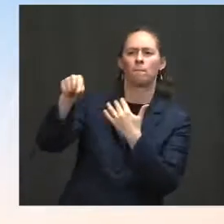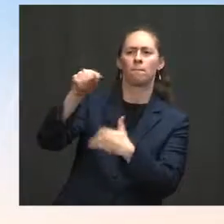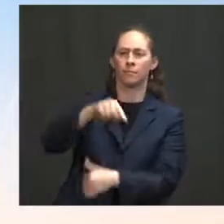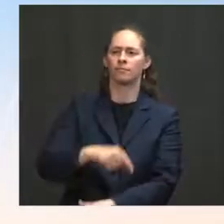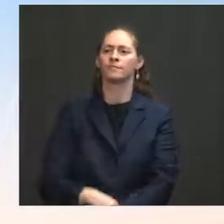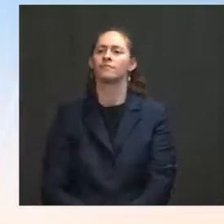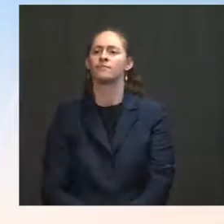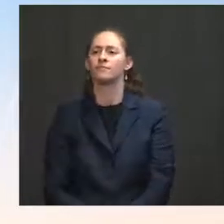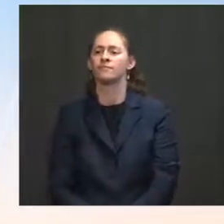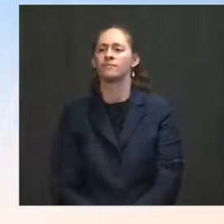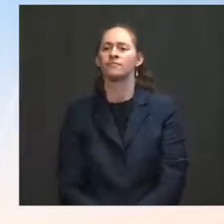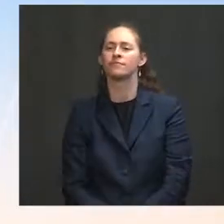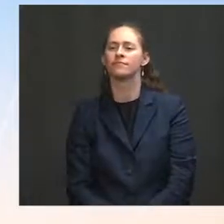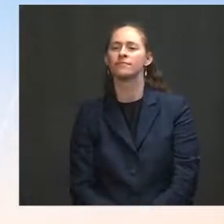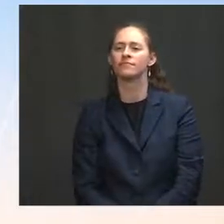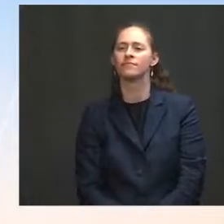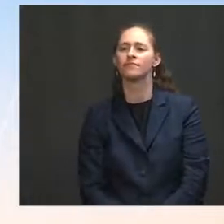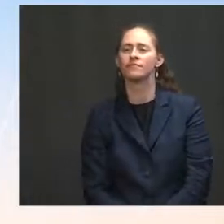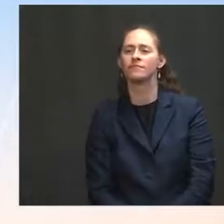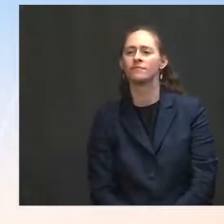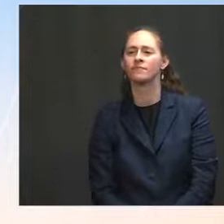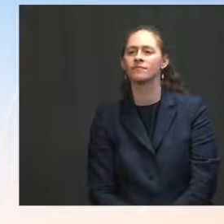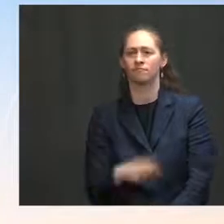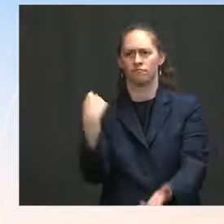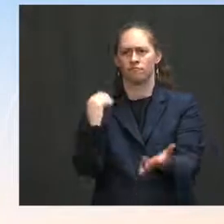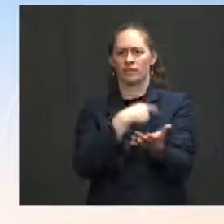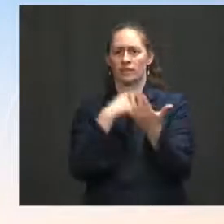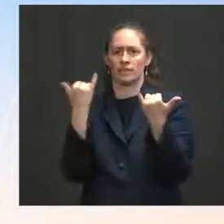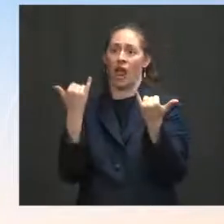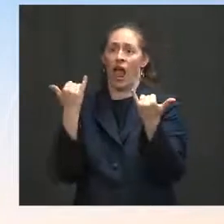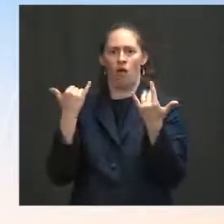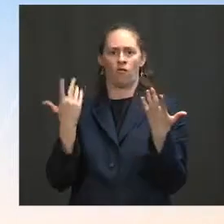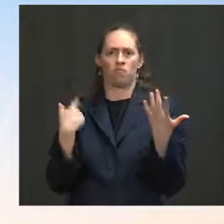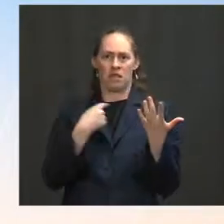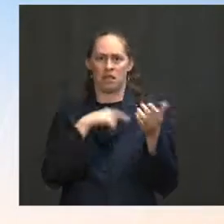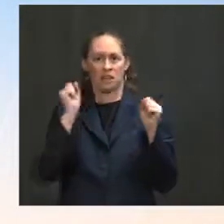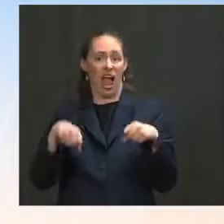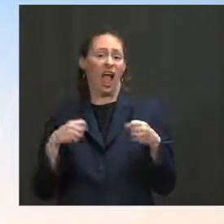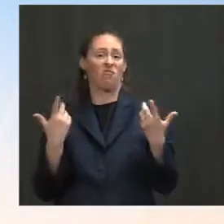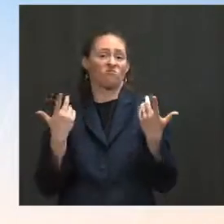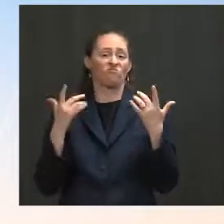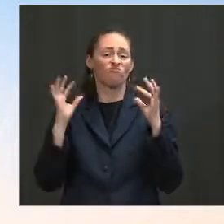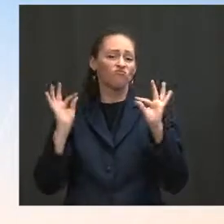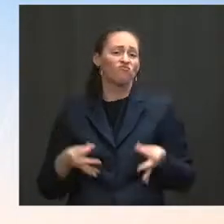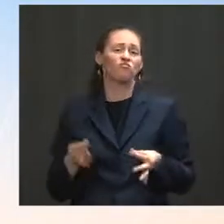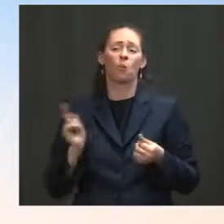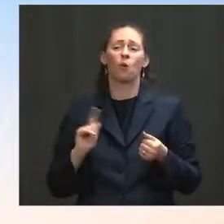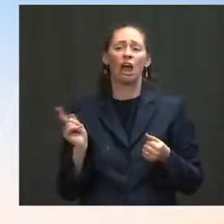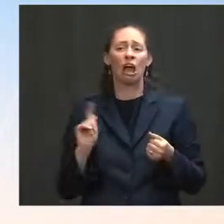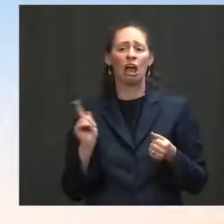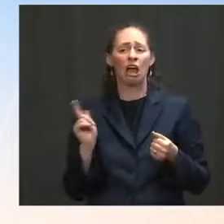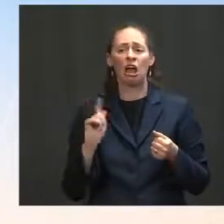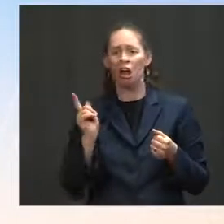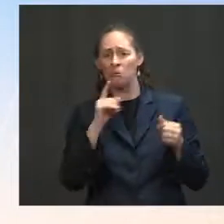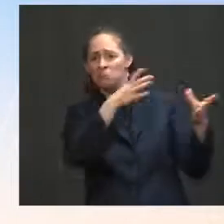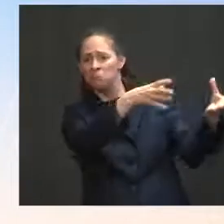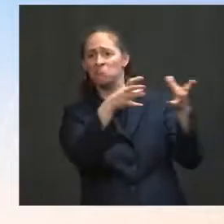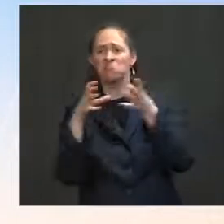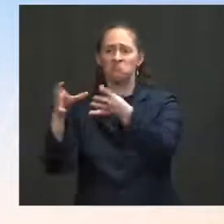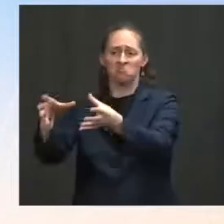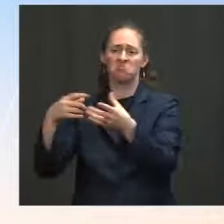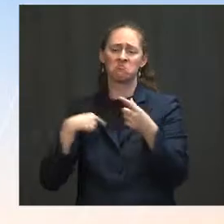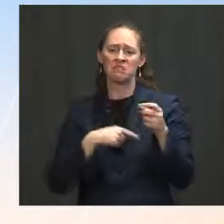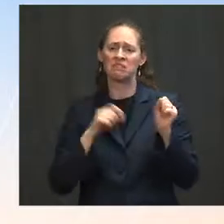we are in a position where we can make a decision to relocate individuals from Afghanistan to these